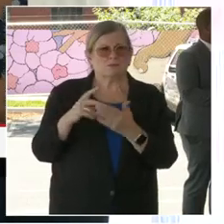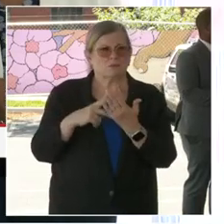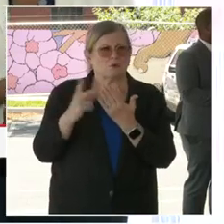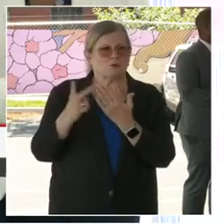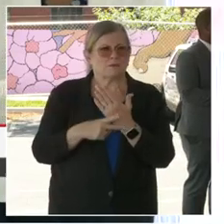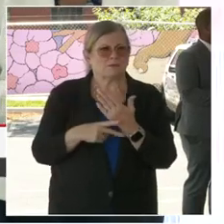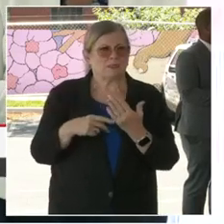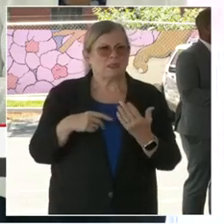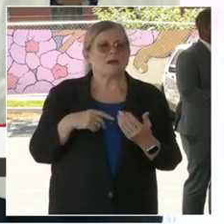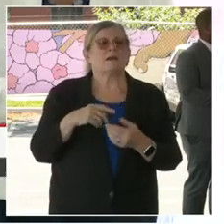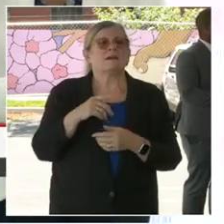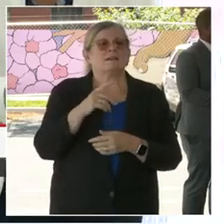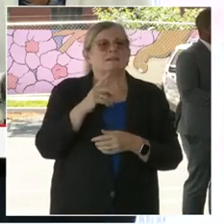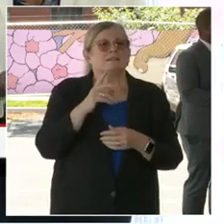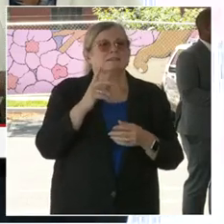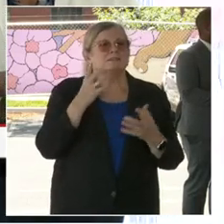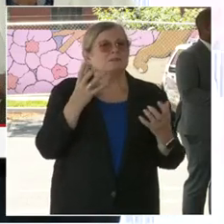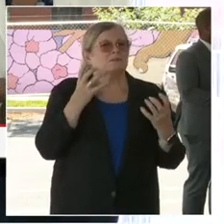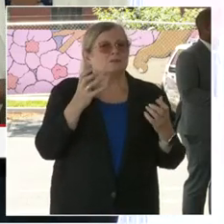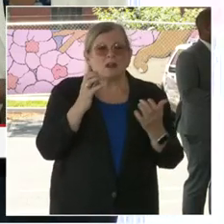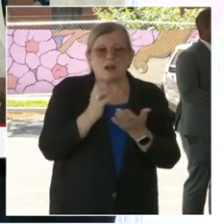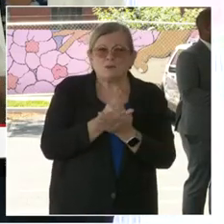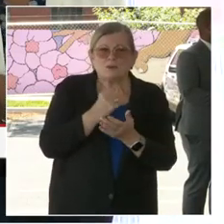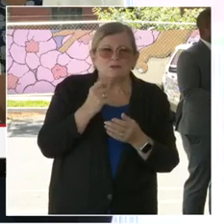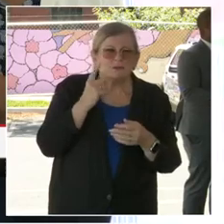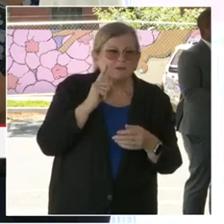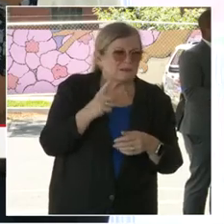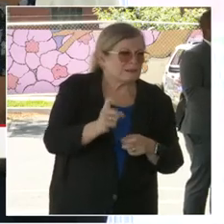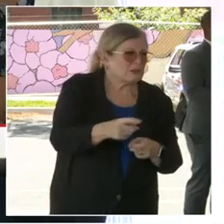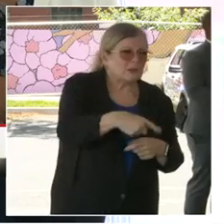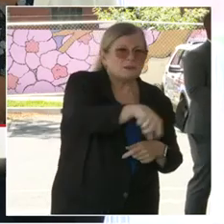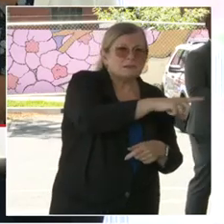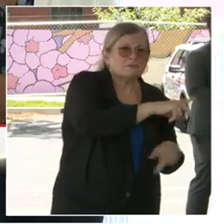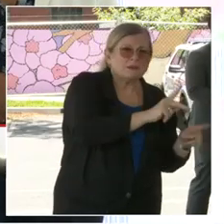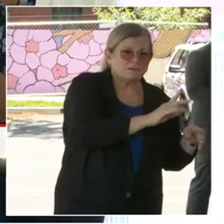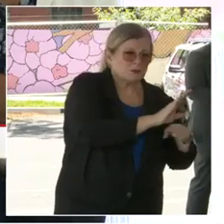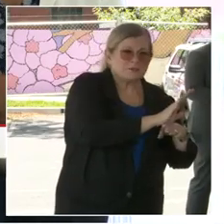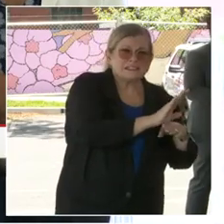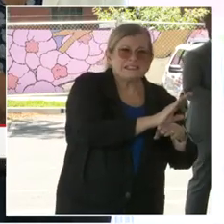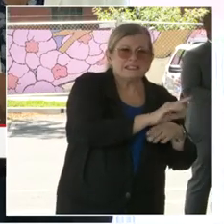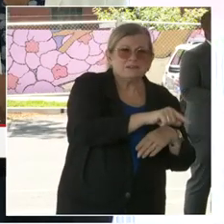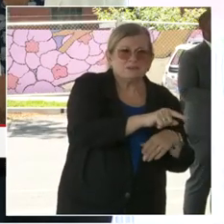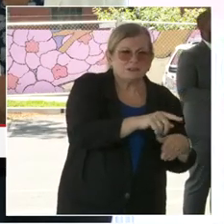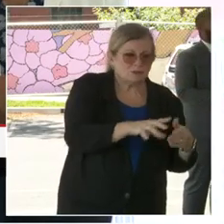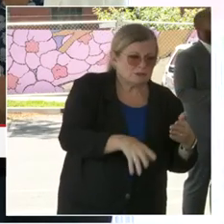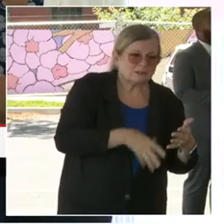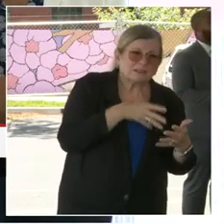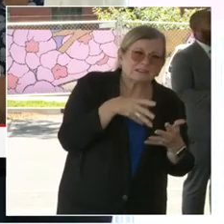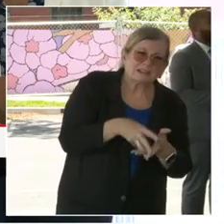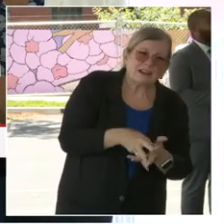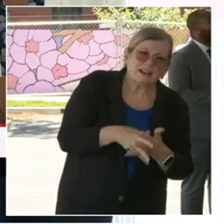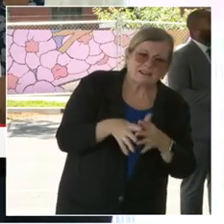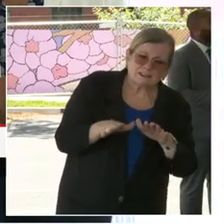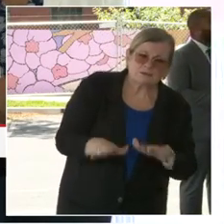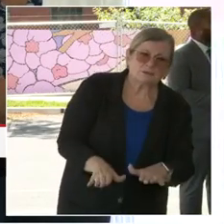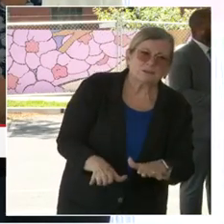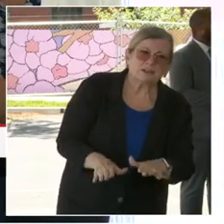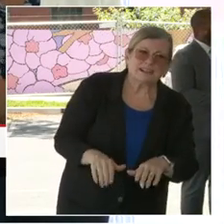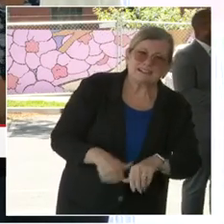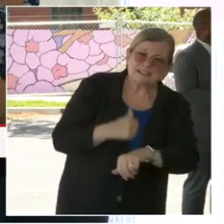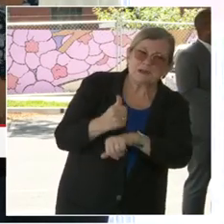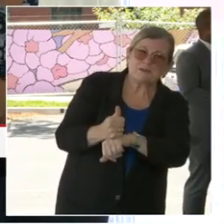opportunity to give a chance for some businesses to really get incubated and start up. As we move towards the